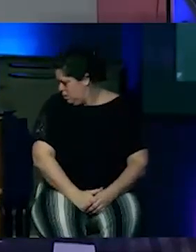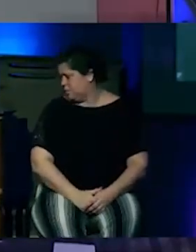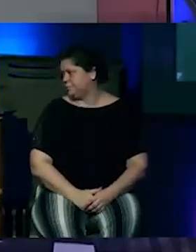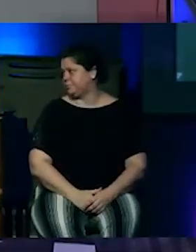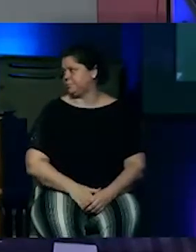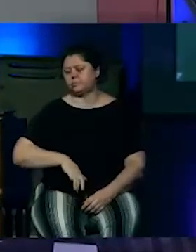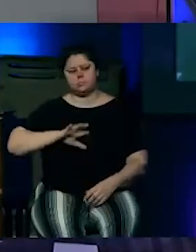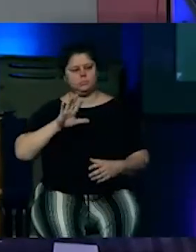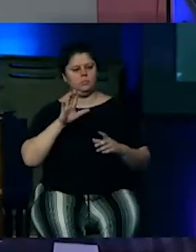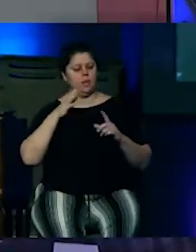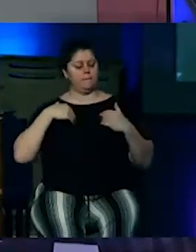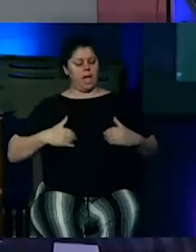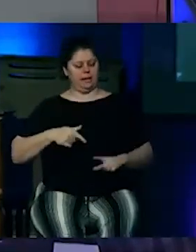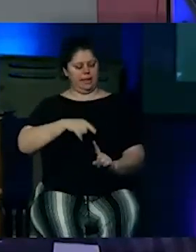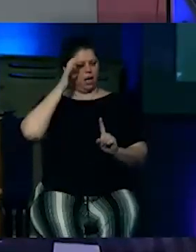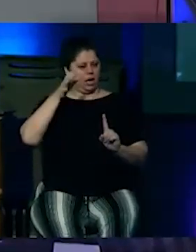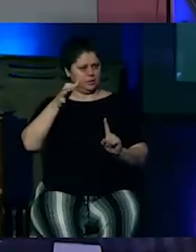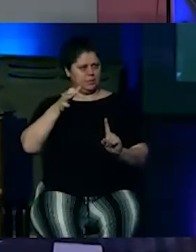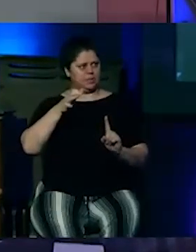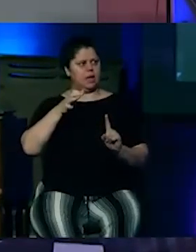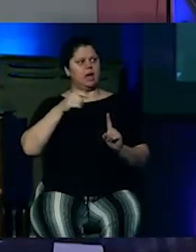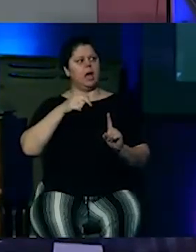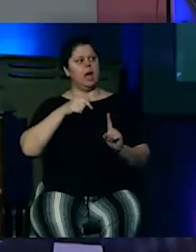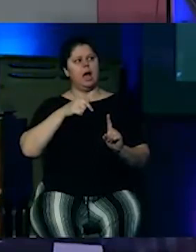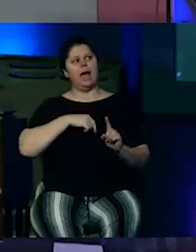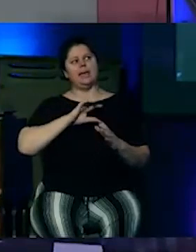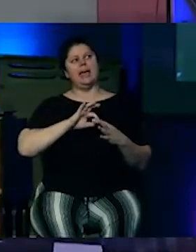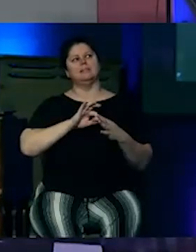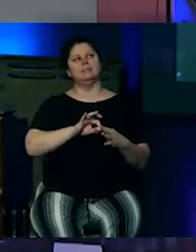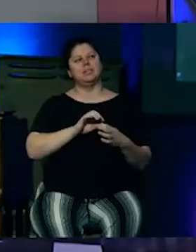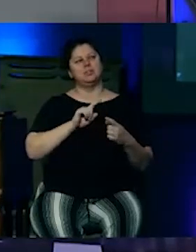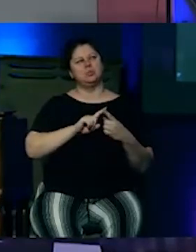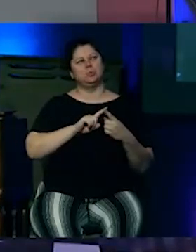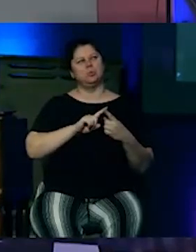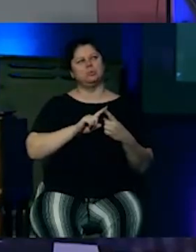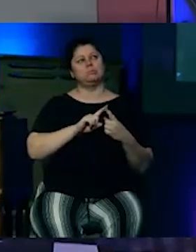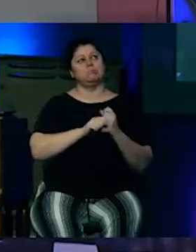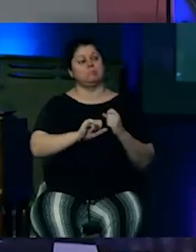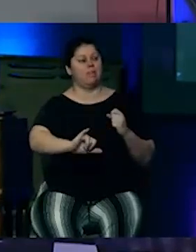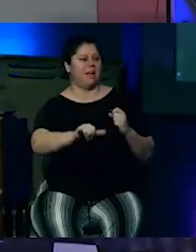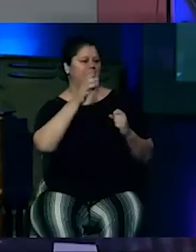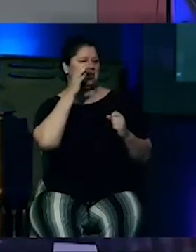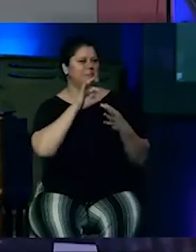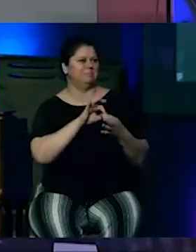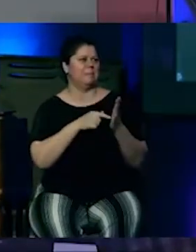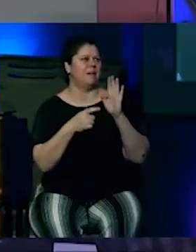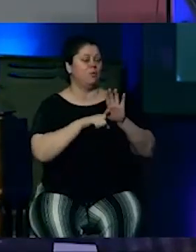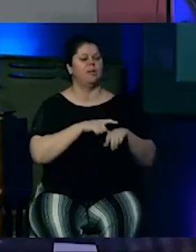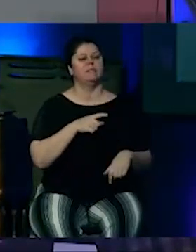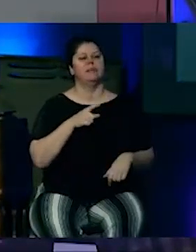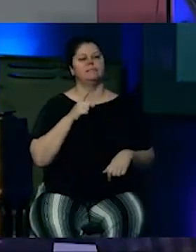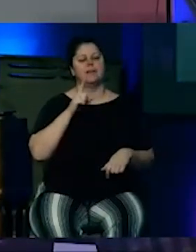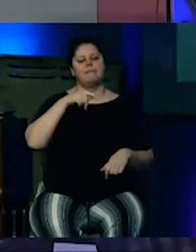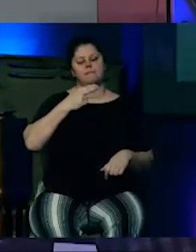the concept of the body, I extend into the concept of phantom limbs. So sometimes when there's an amputation, people's kind